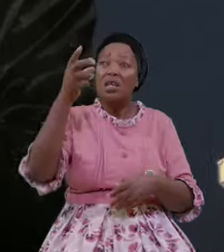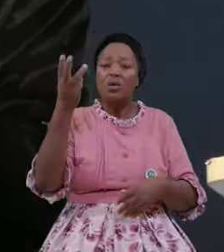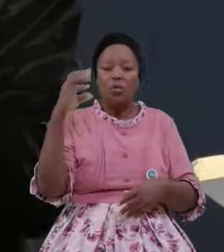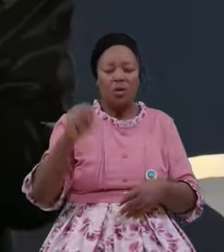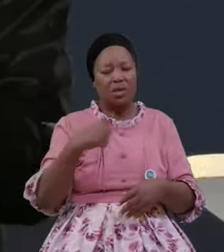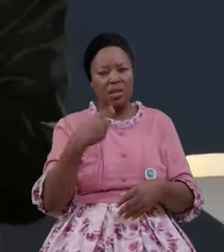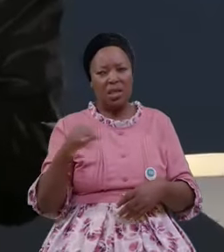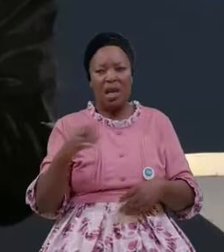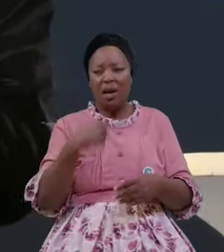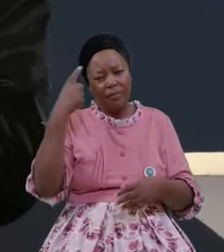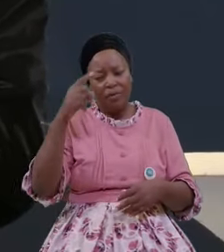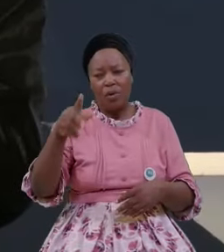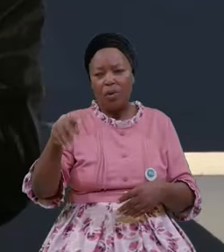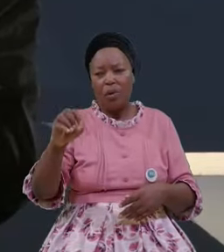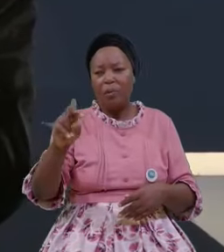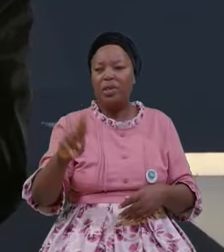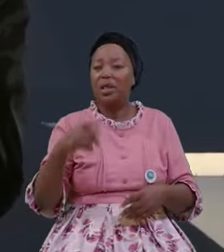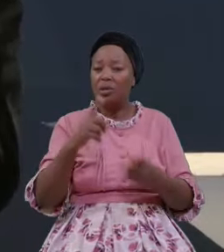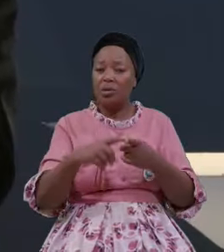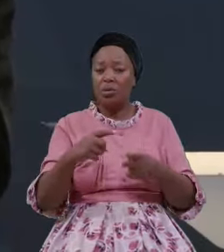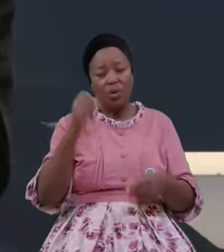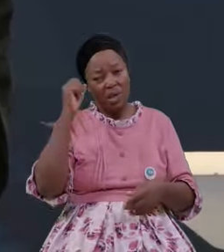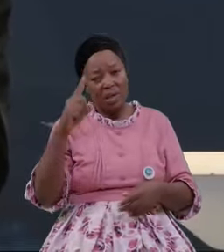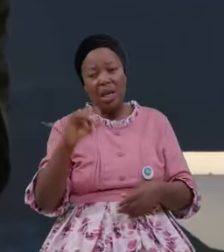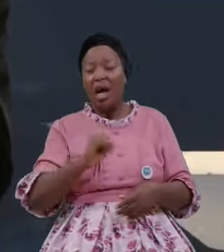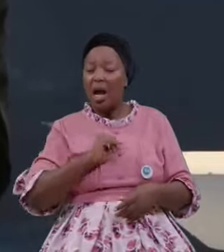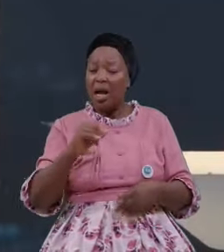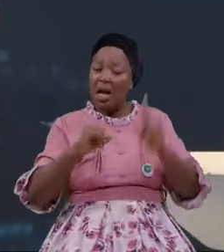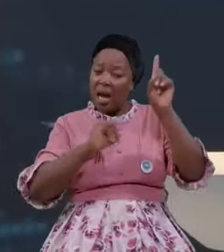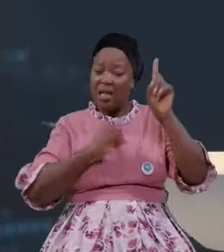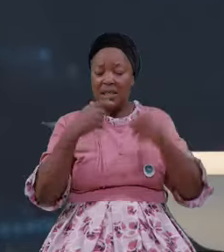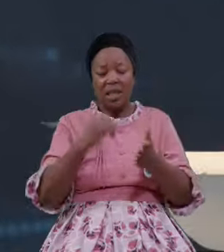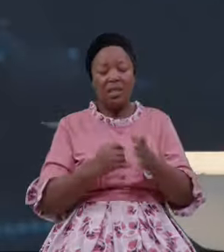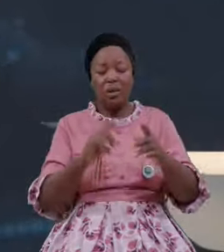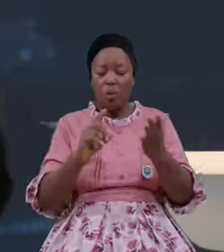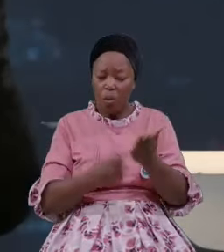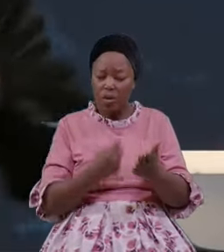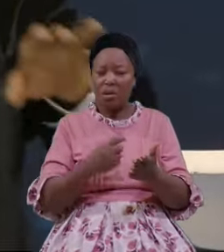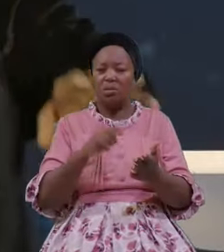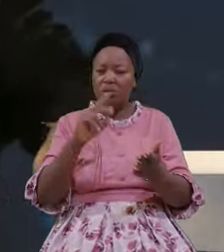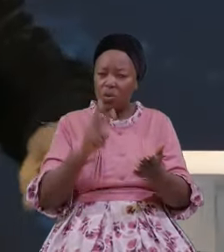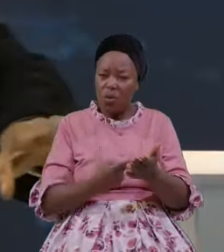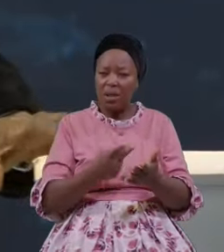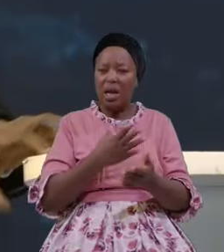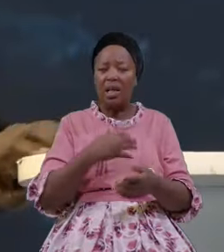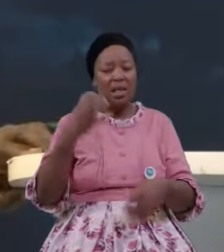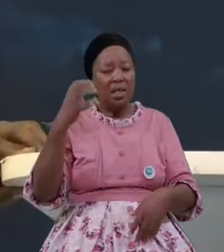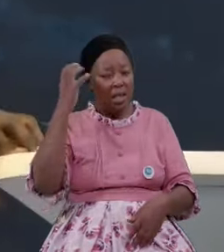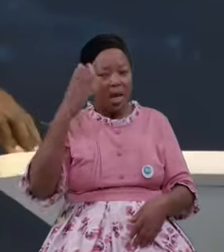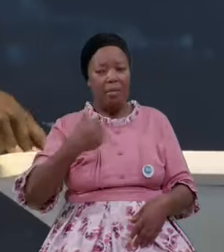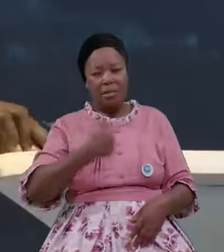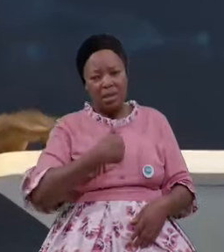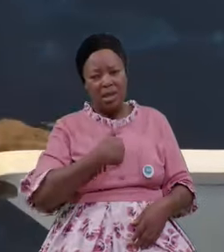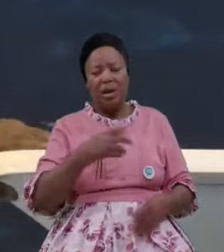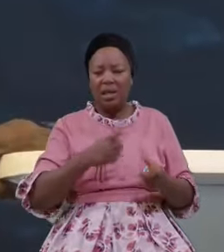understand, I said it once, I said it twice, I hear myself, I believe myself.